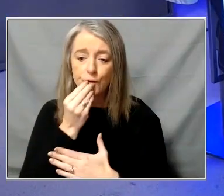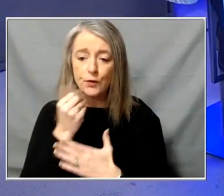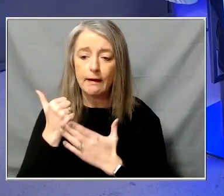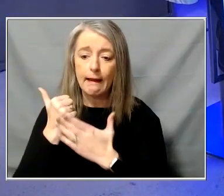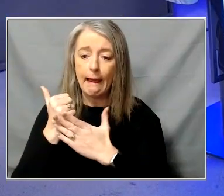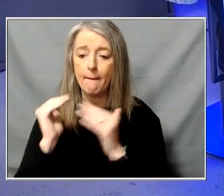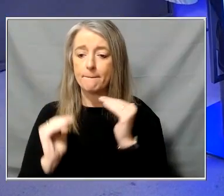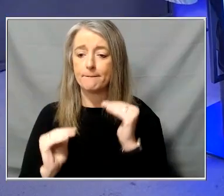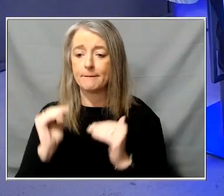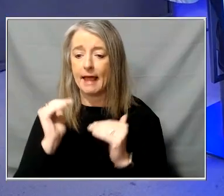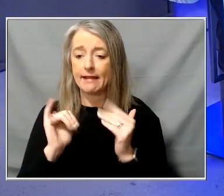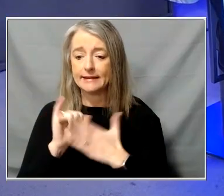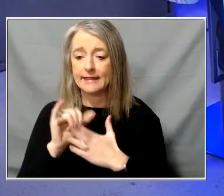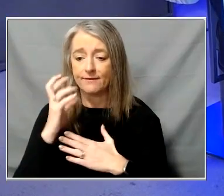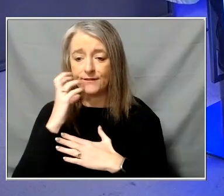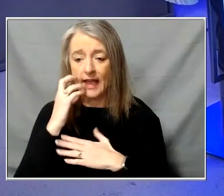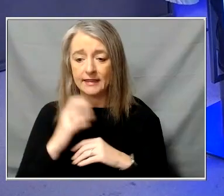that fat?